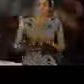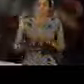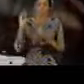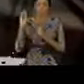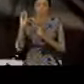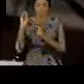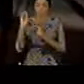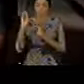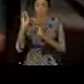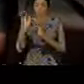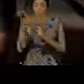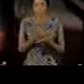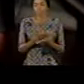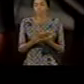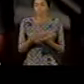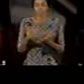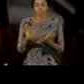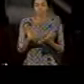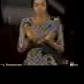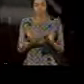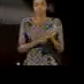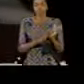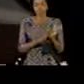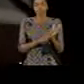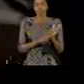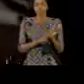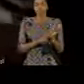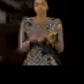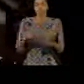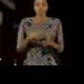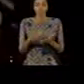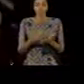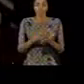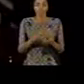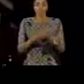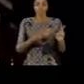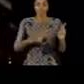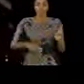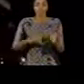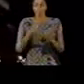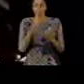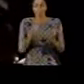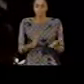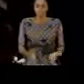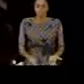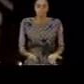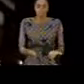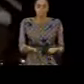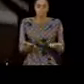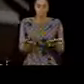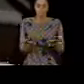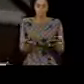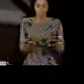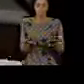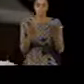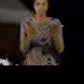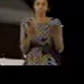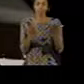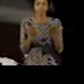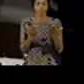enraptured hymn of praise, we'll sing Christ be magnified.